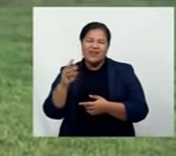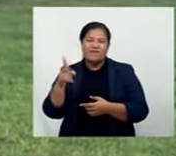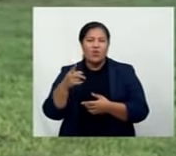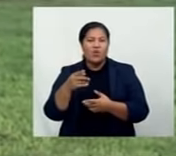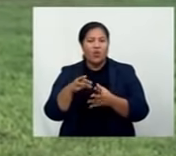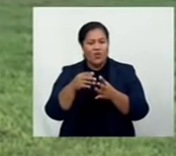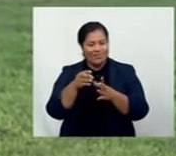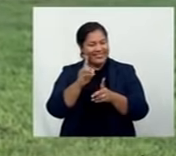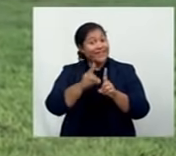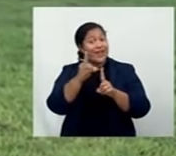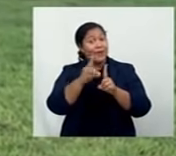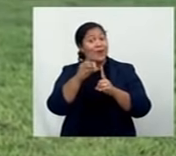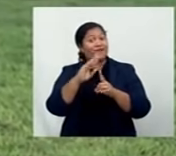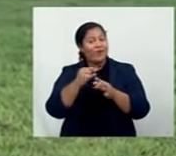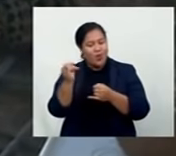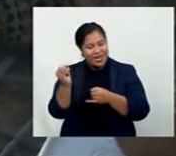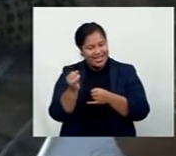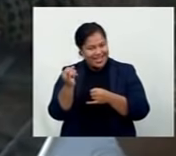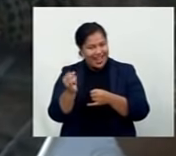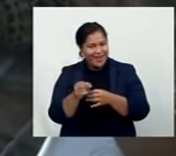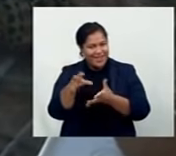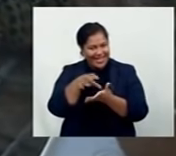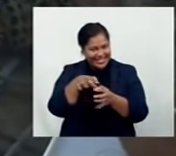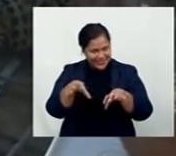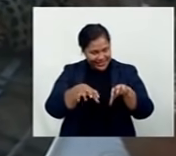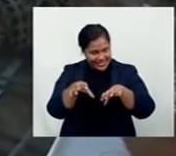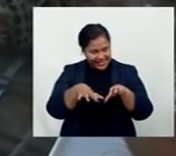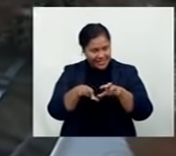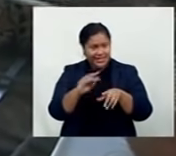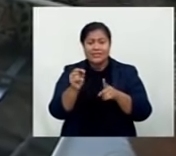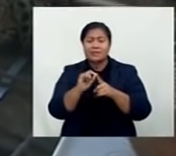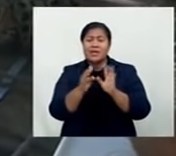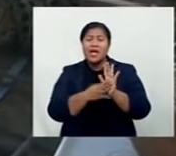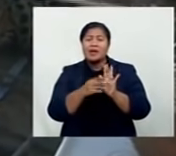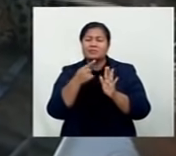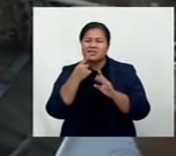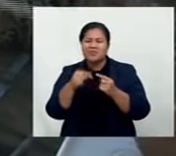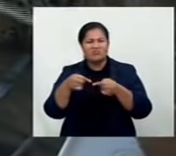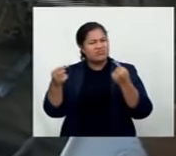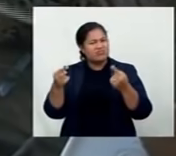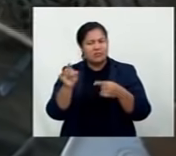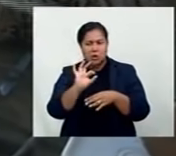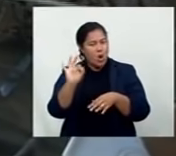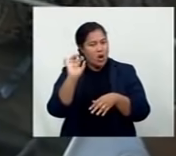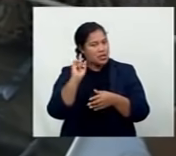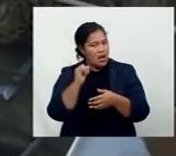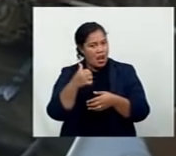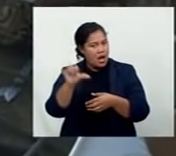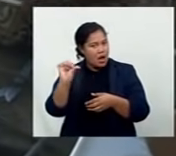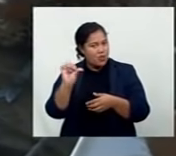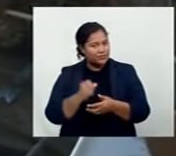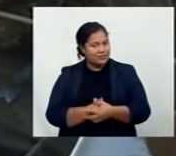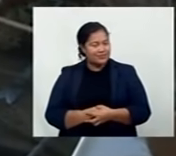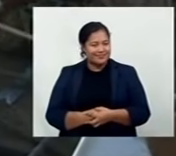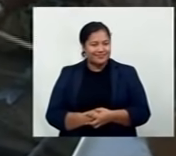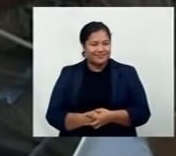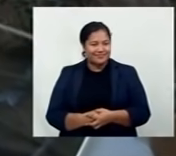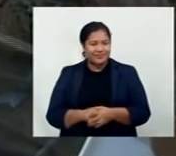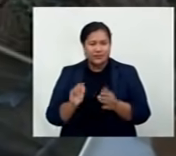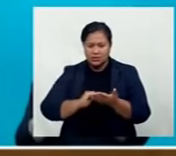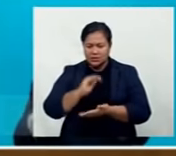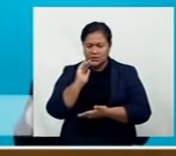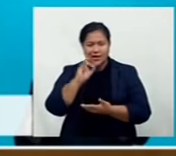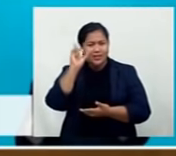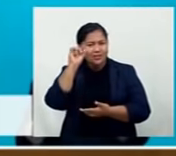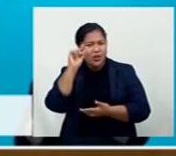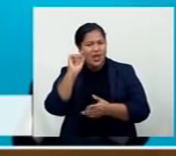generating activities. Bainimarama says this, according to the opposition, is illegal. Increase the value of Itoke land, bring